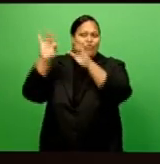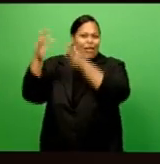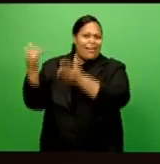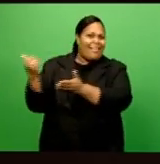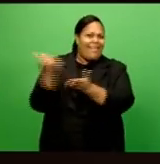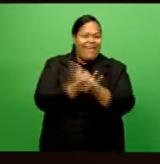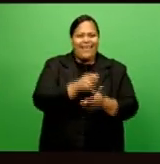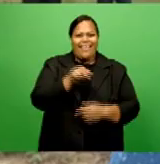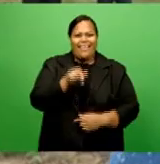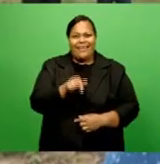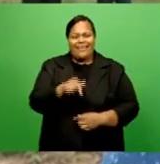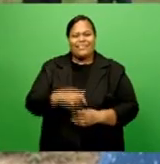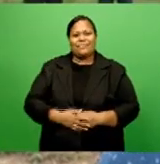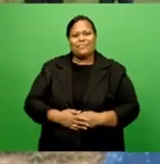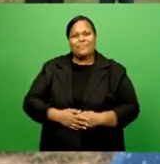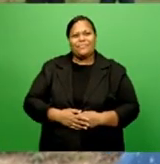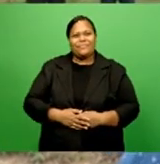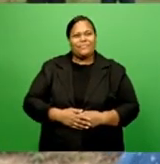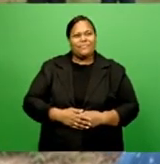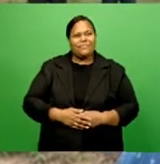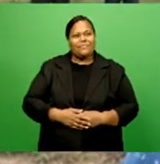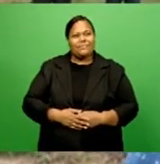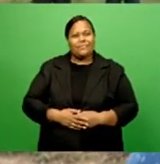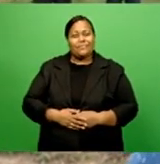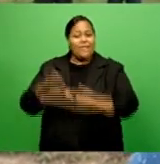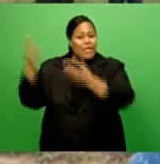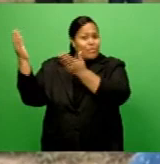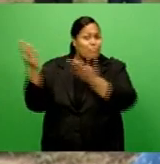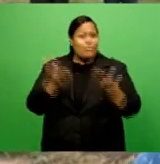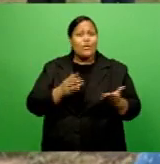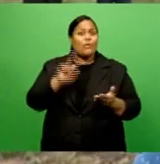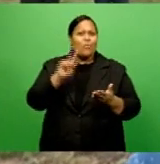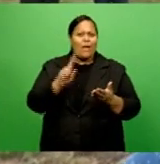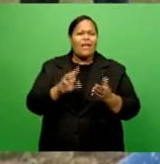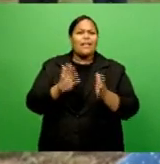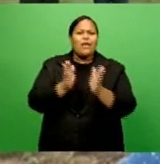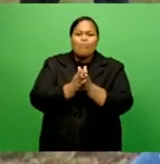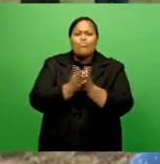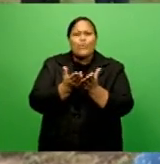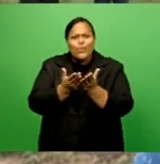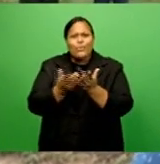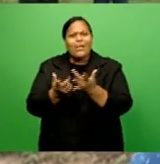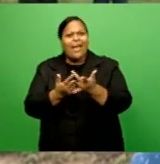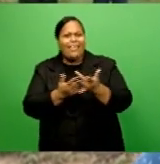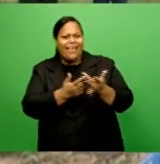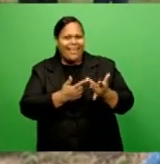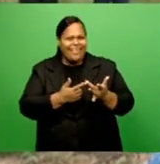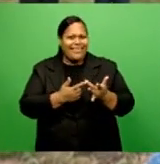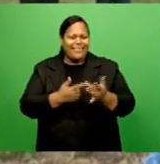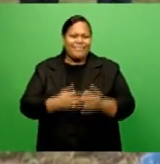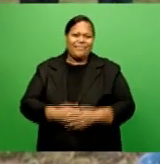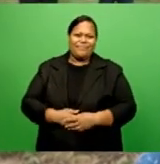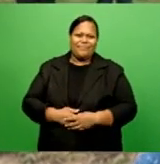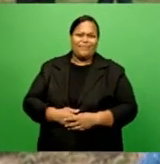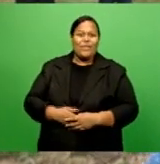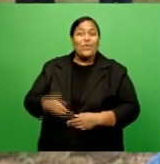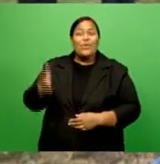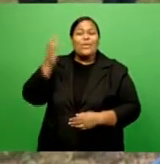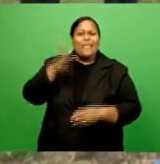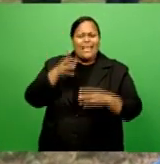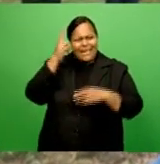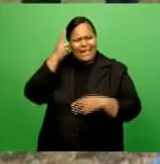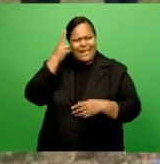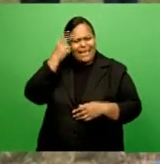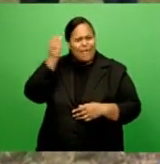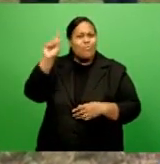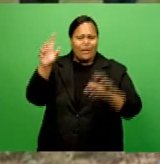made some donations. They came with packs of stationery, like it's called school in a box, and